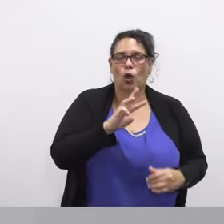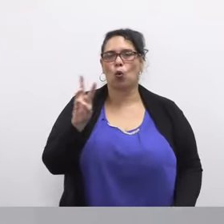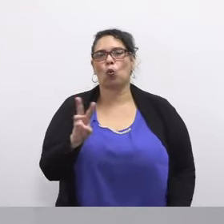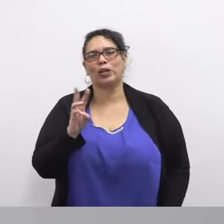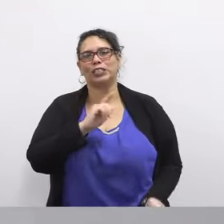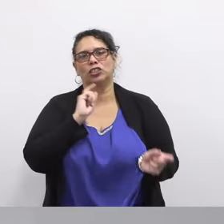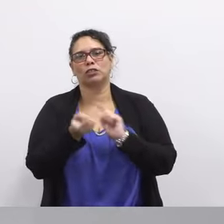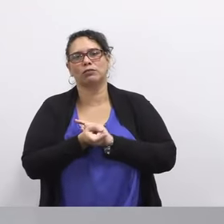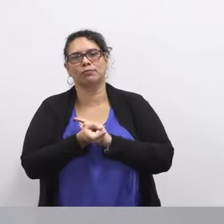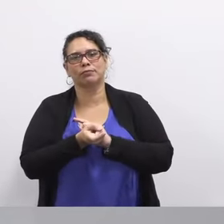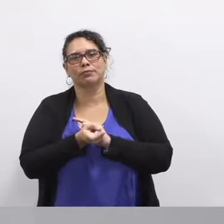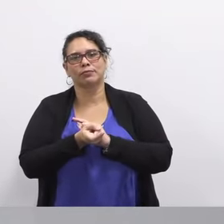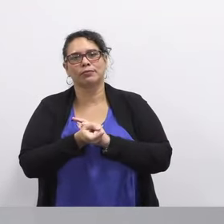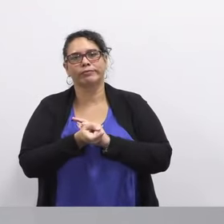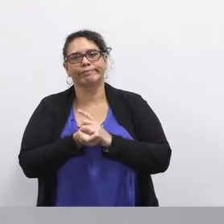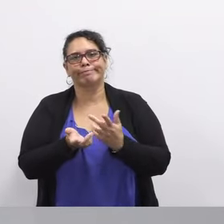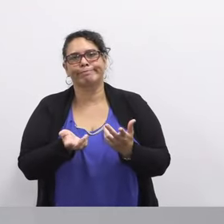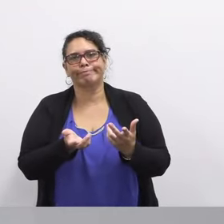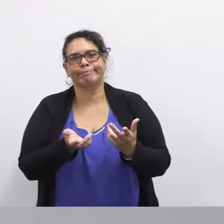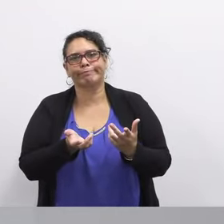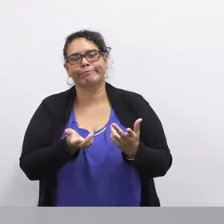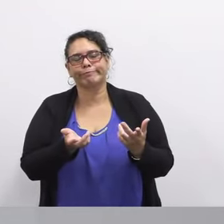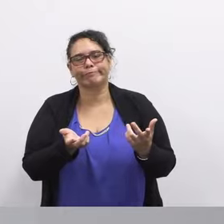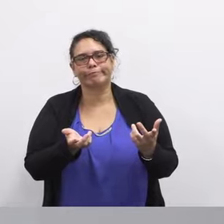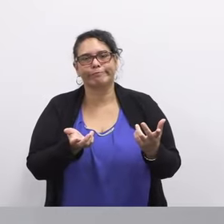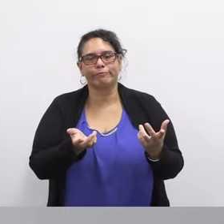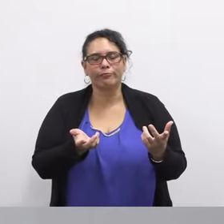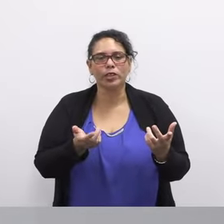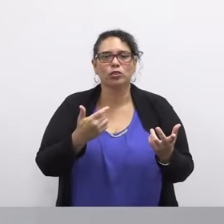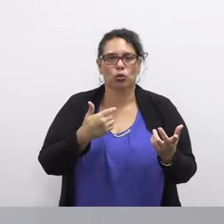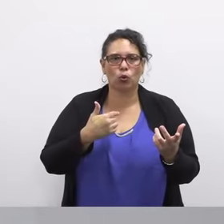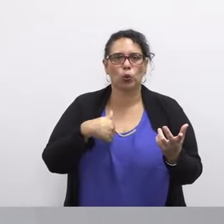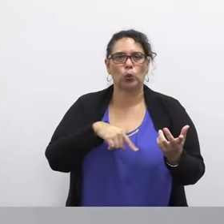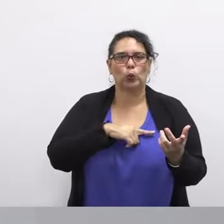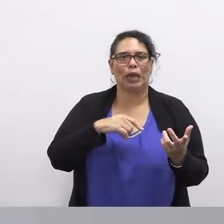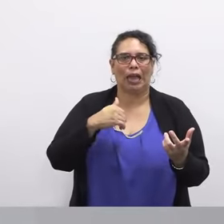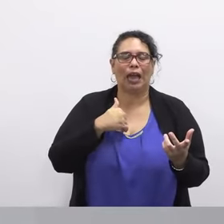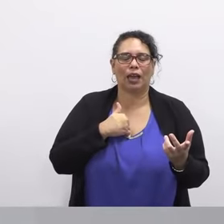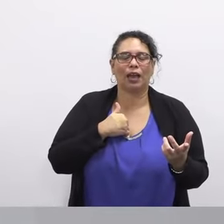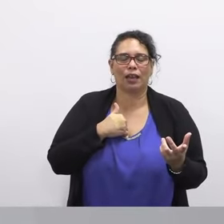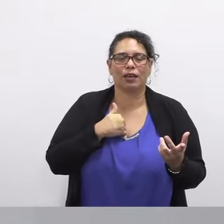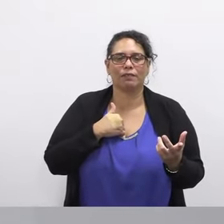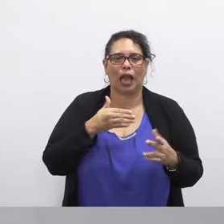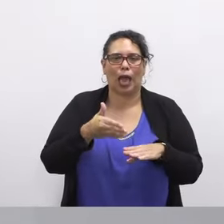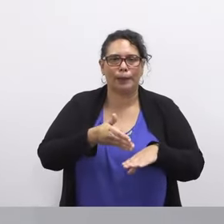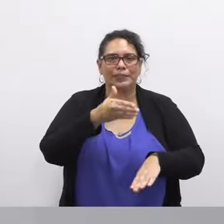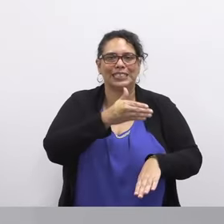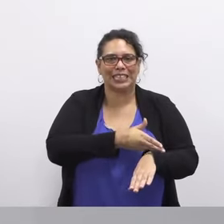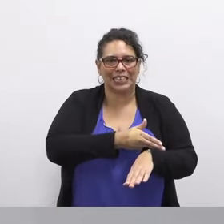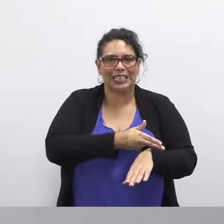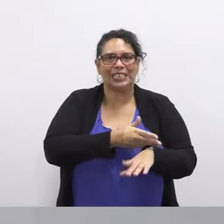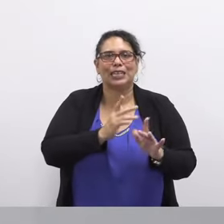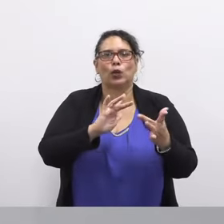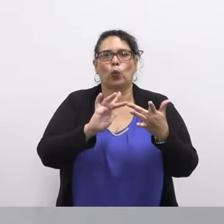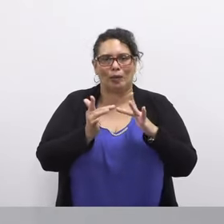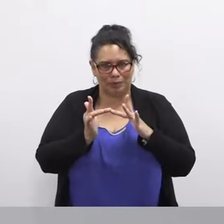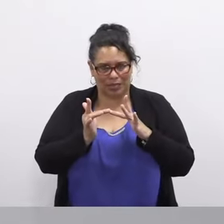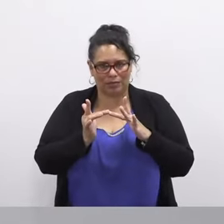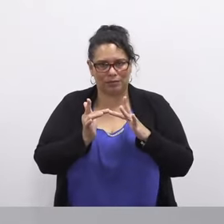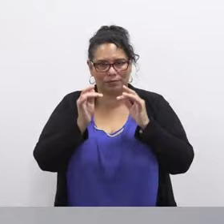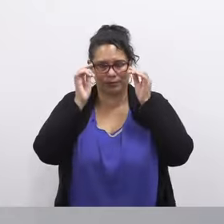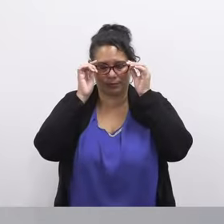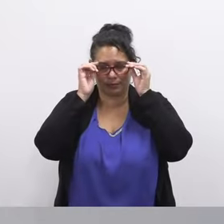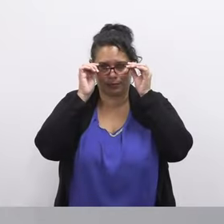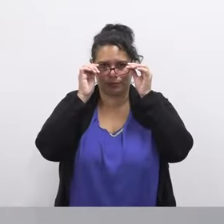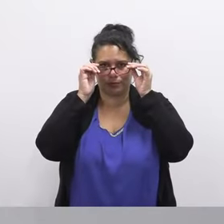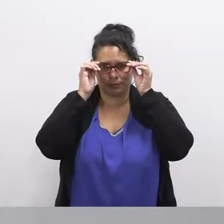there could have been something different there. So we do have a very updated website.